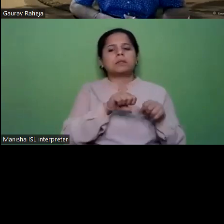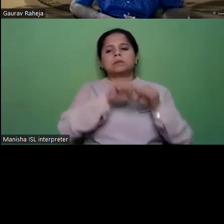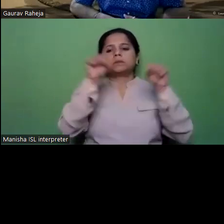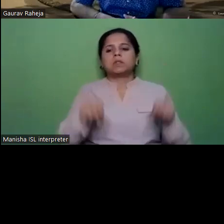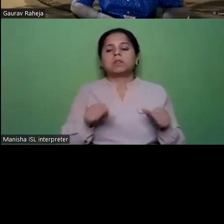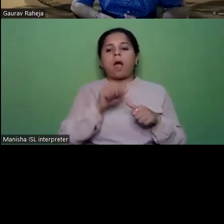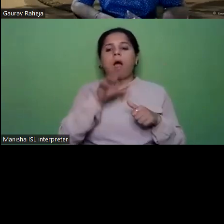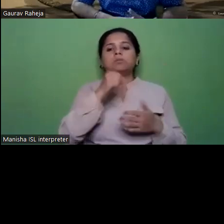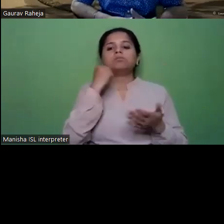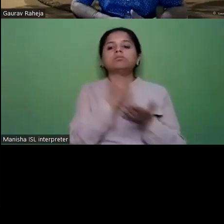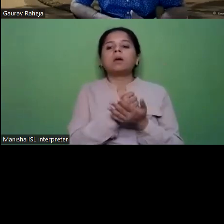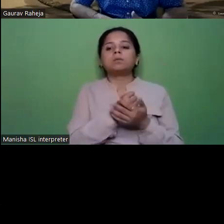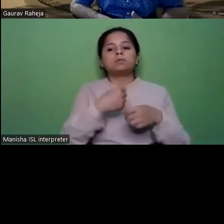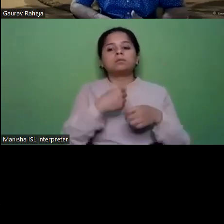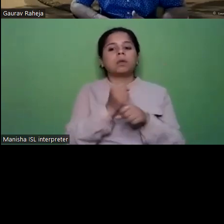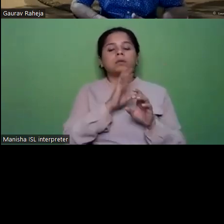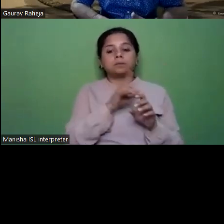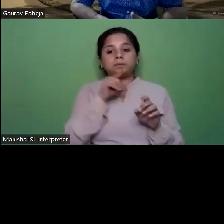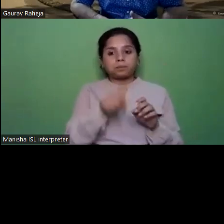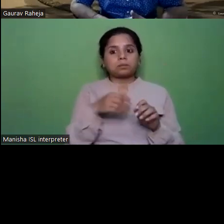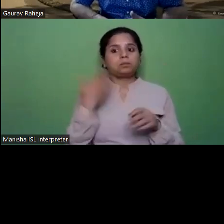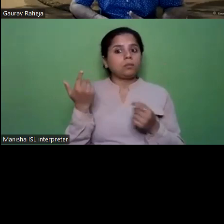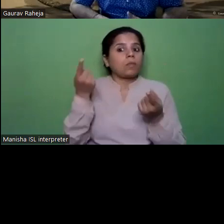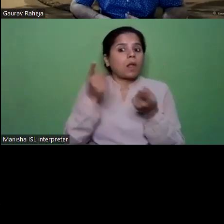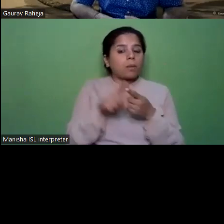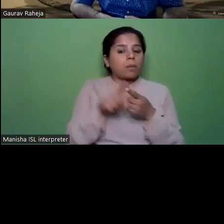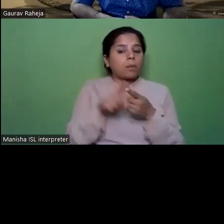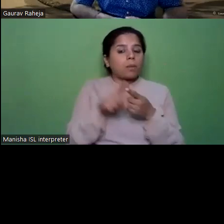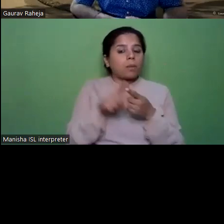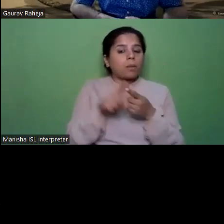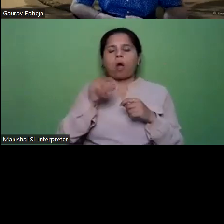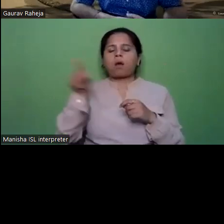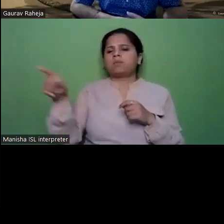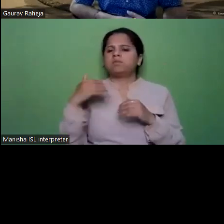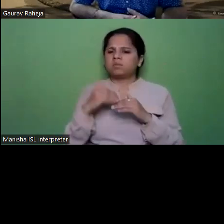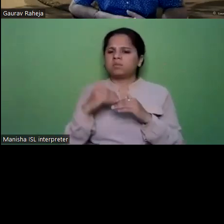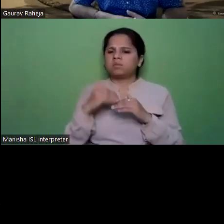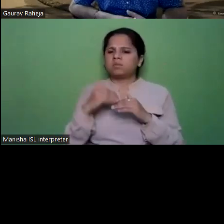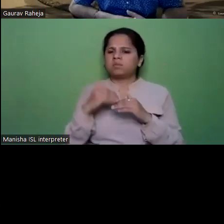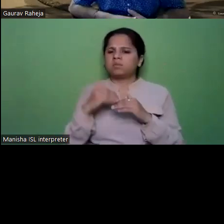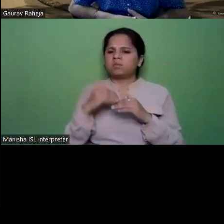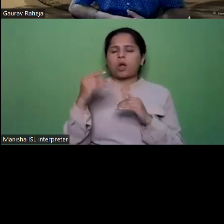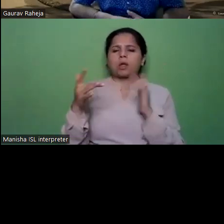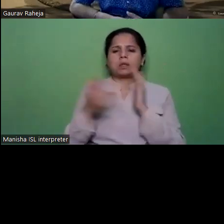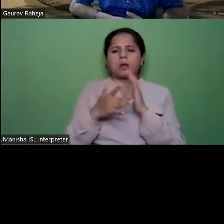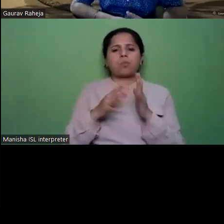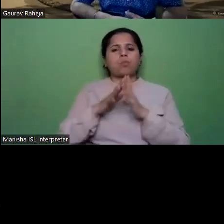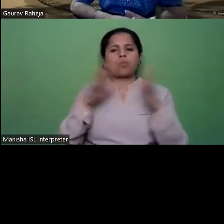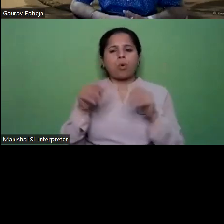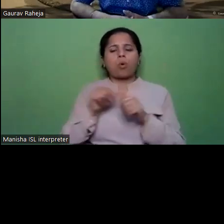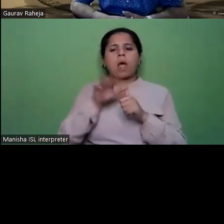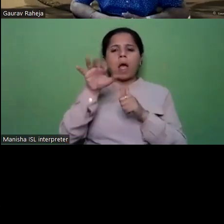accessible. And as a consequence, the West truly advanced itself in creating accessibility